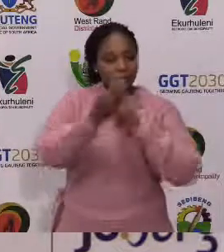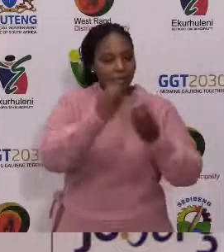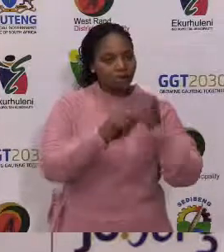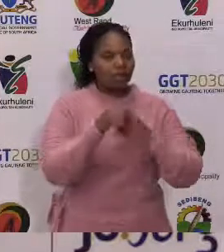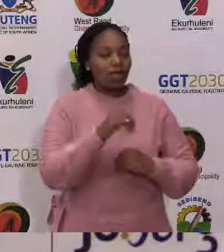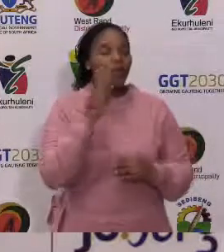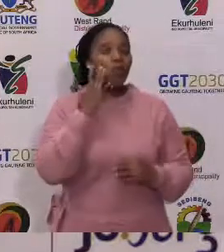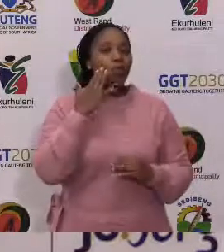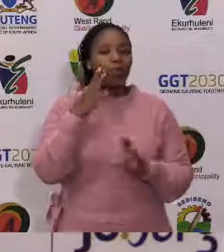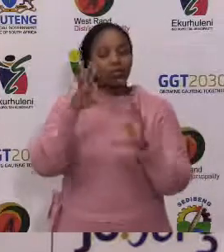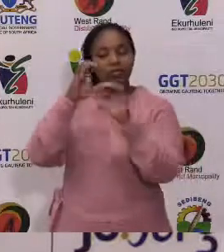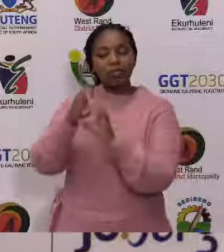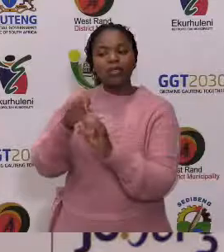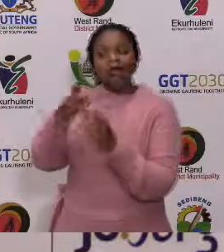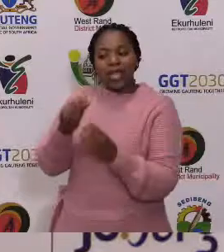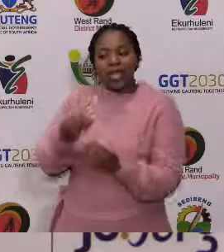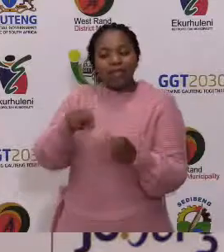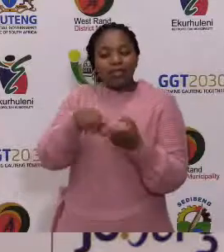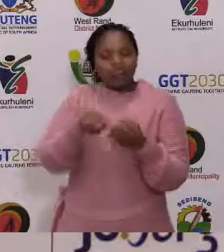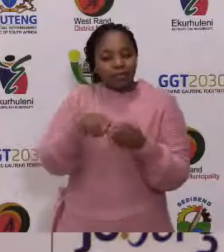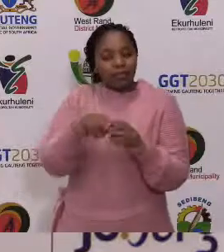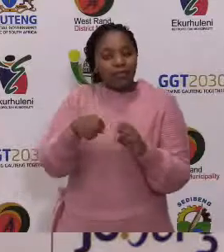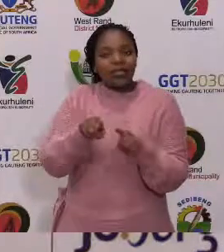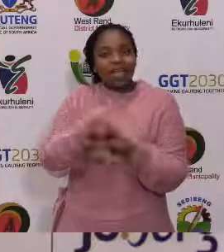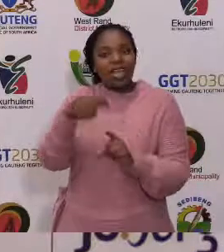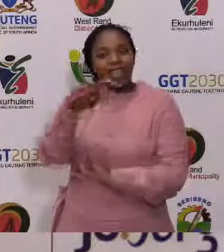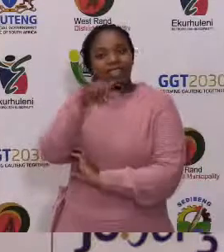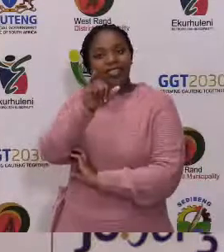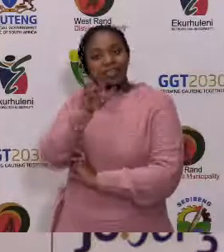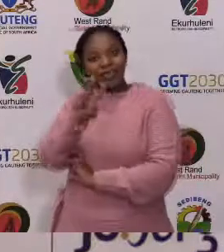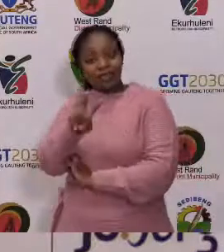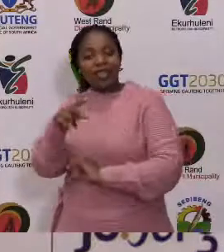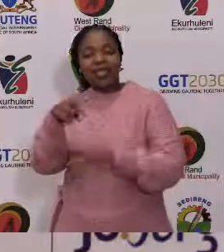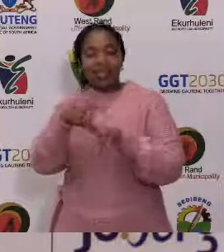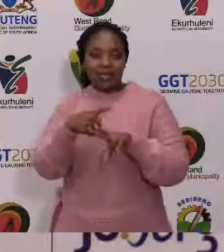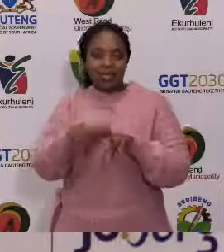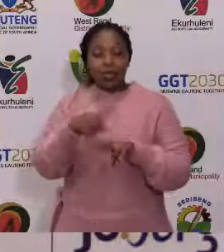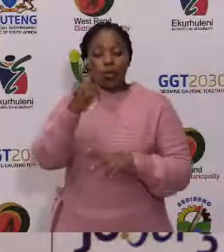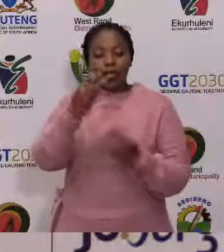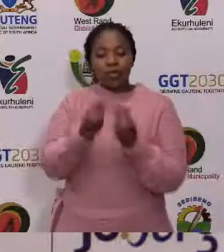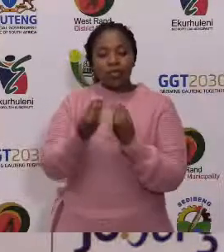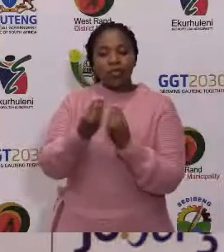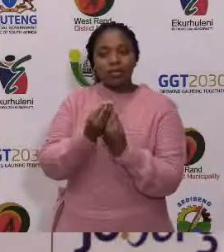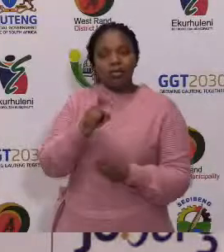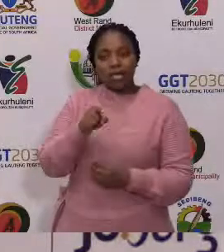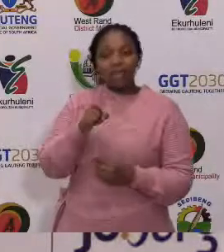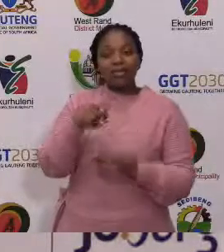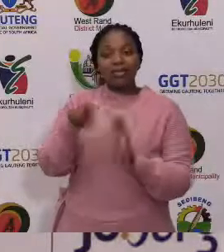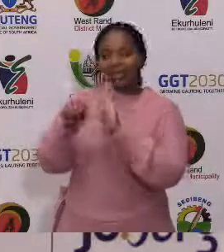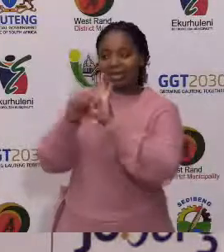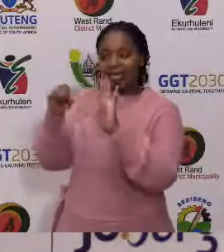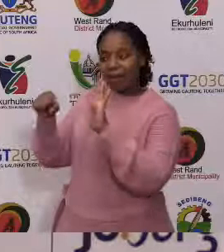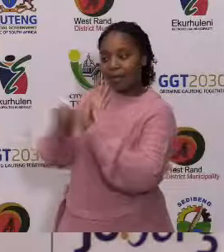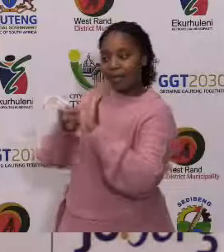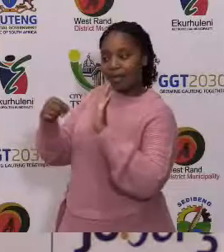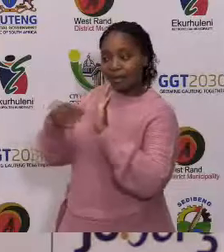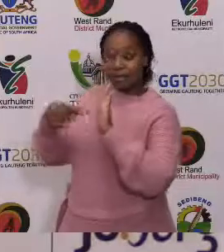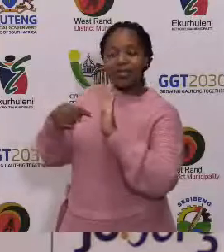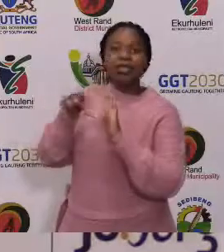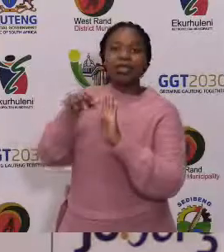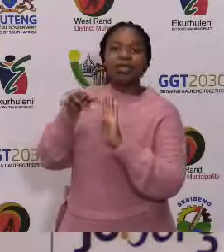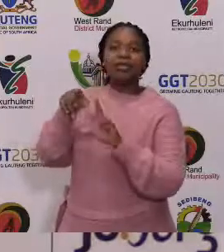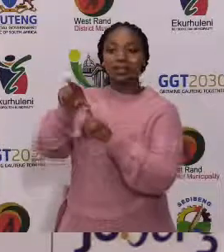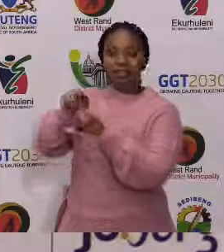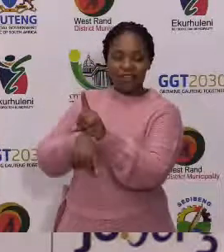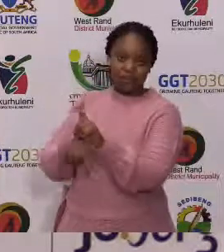with HIV and AIDS. Once something is a stigma, it's your first defeat. And it is worse if it's a stigma that